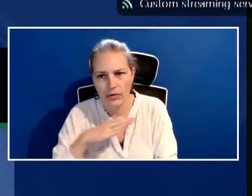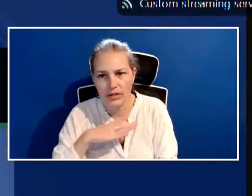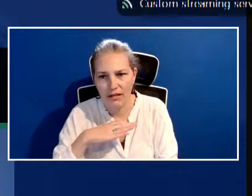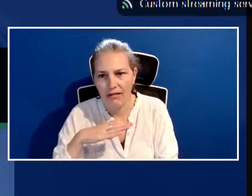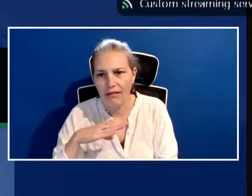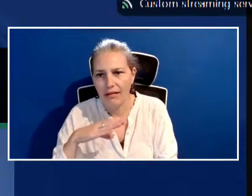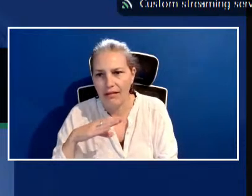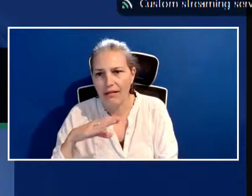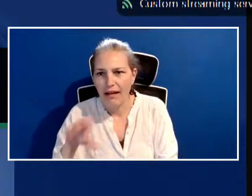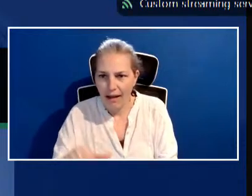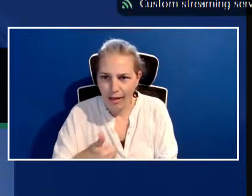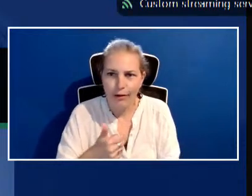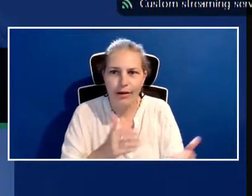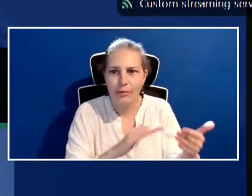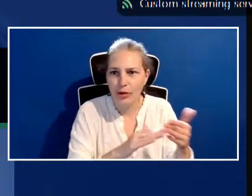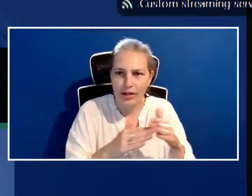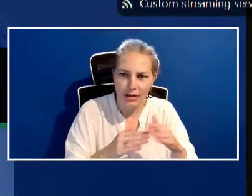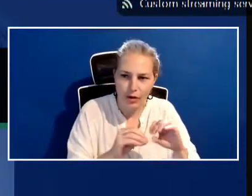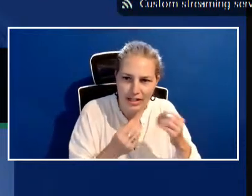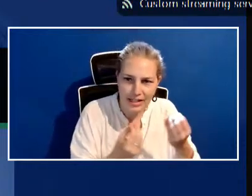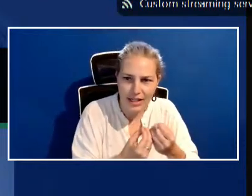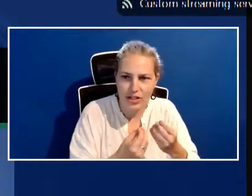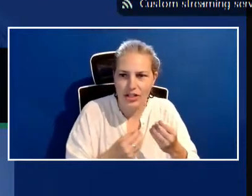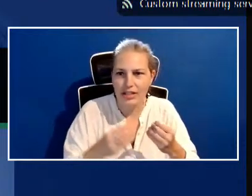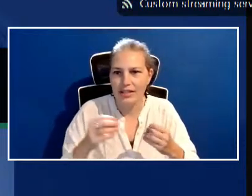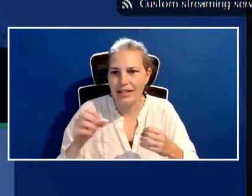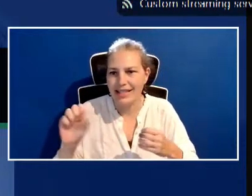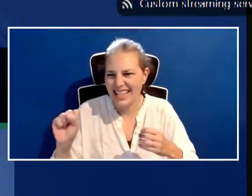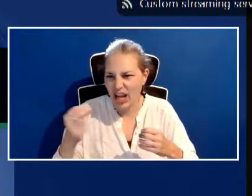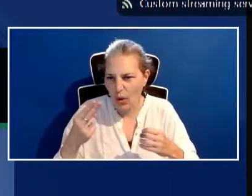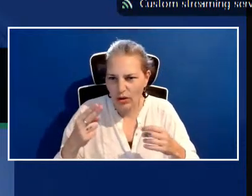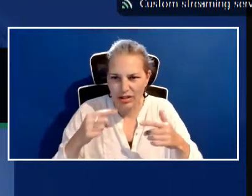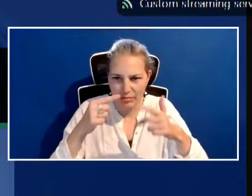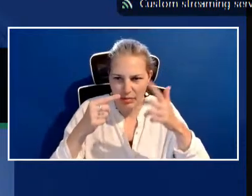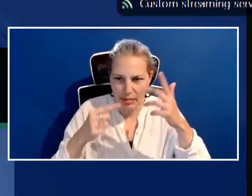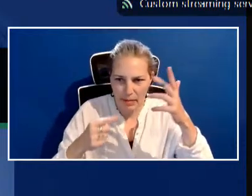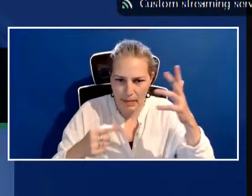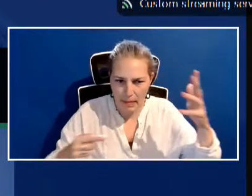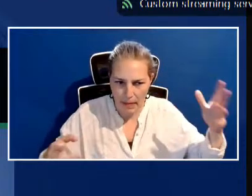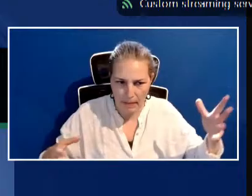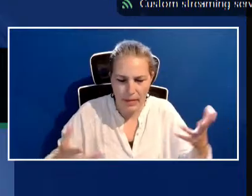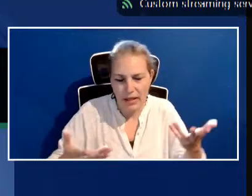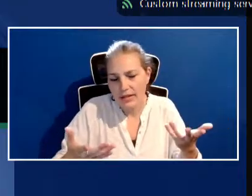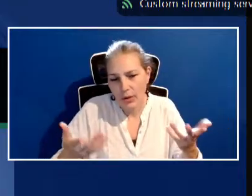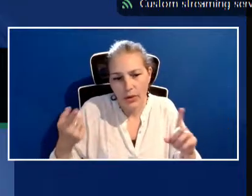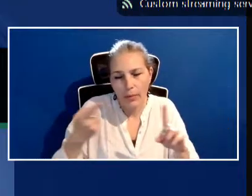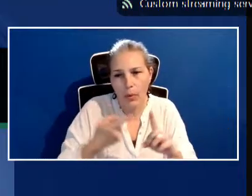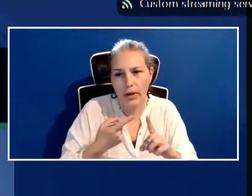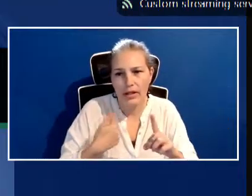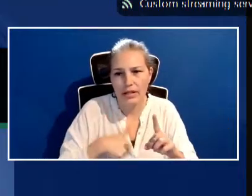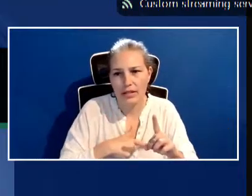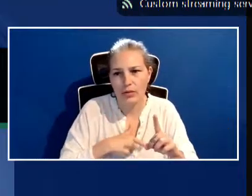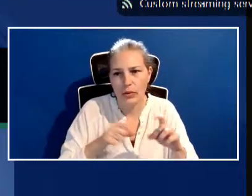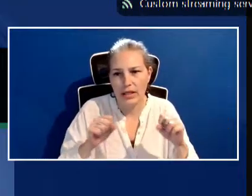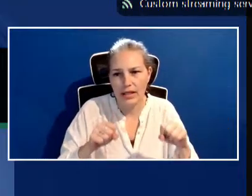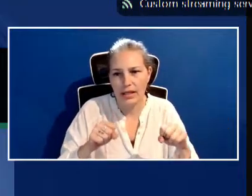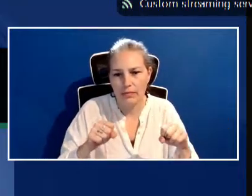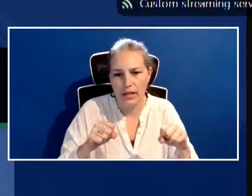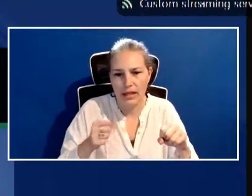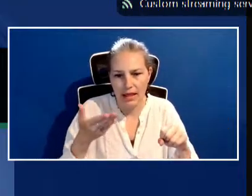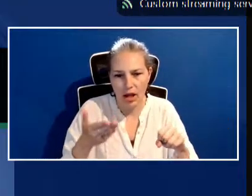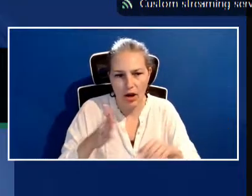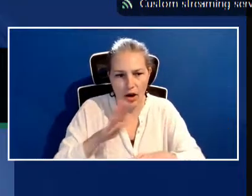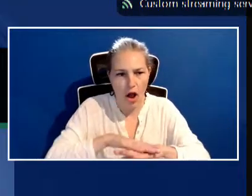This hub will allow us to be on site and customers can set